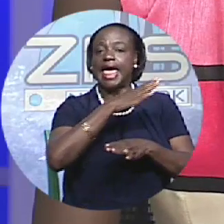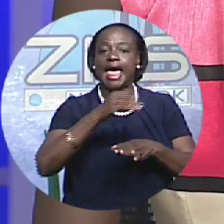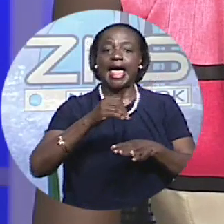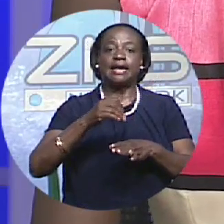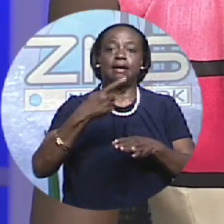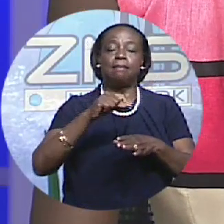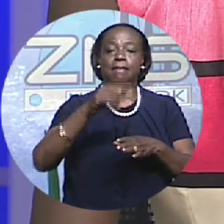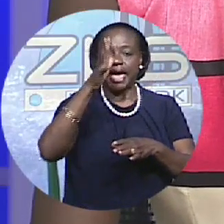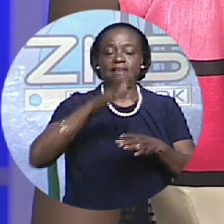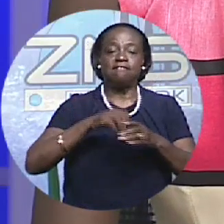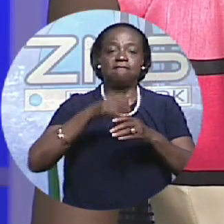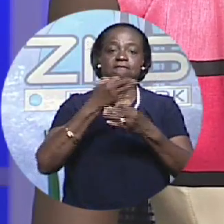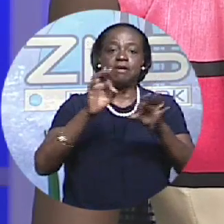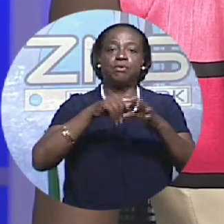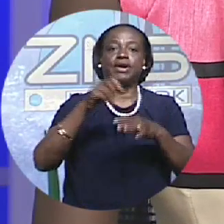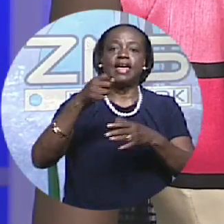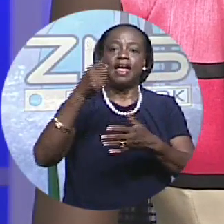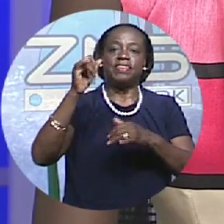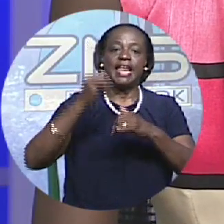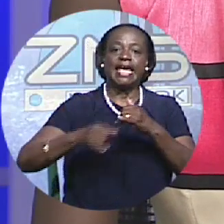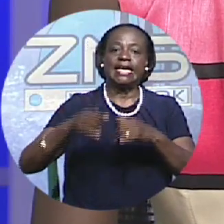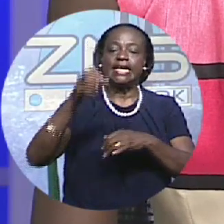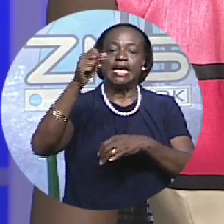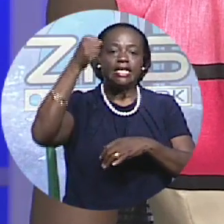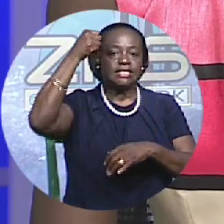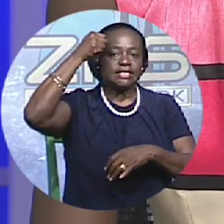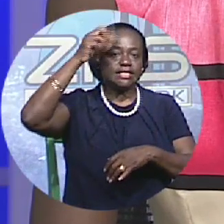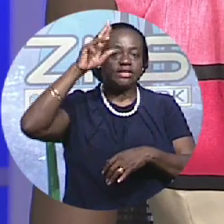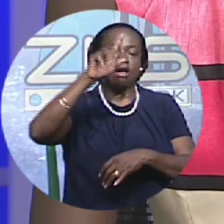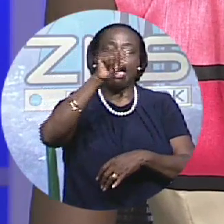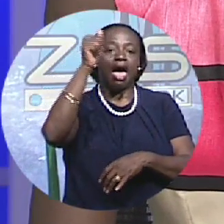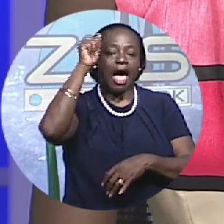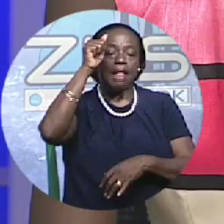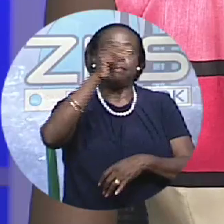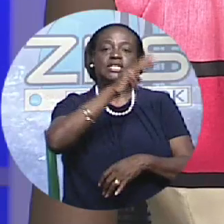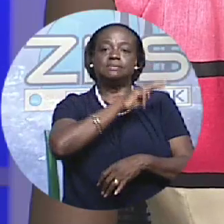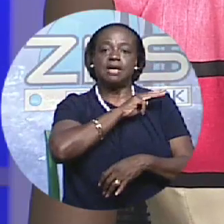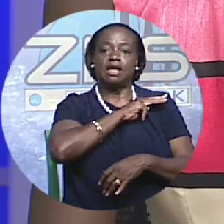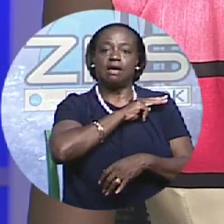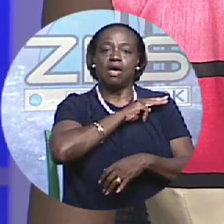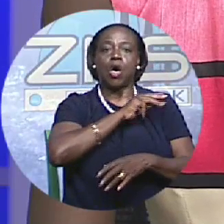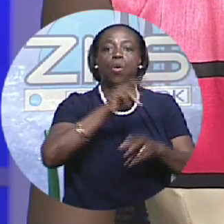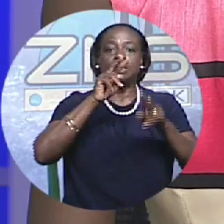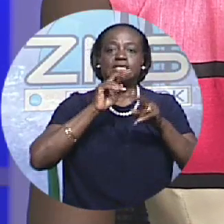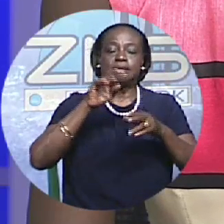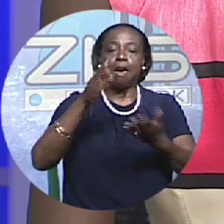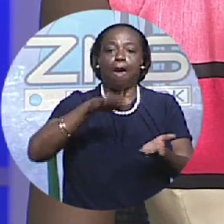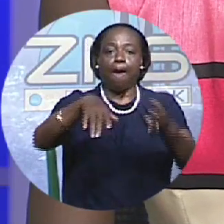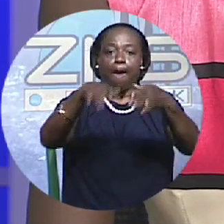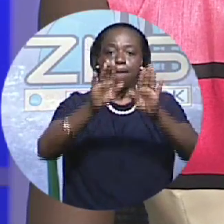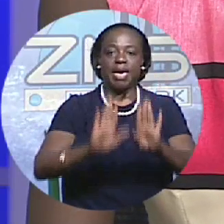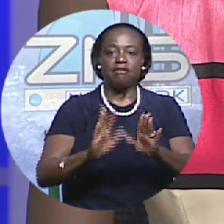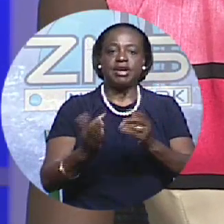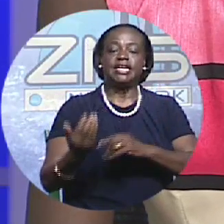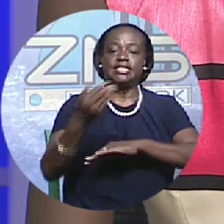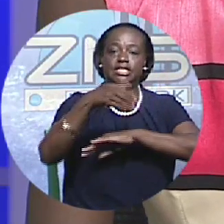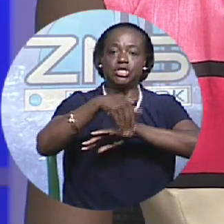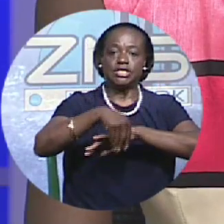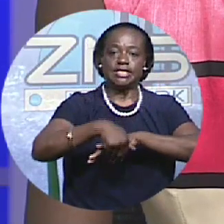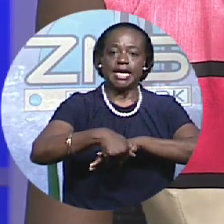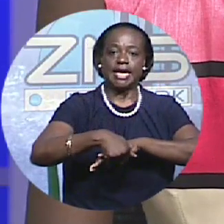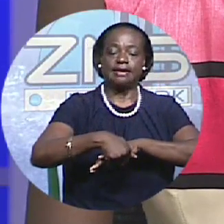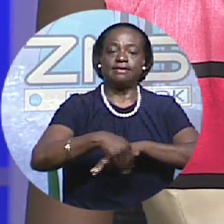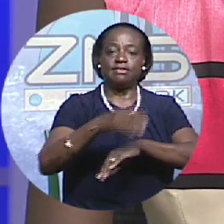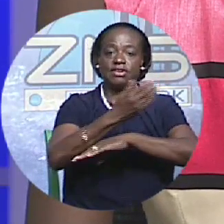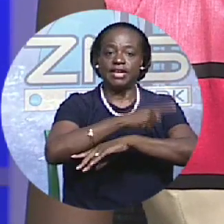of Freeport. The late Sir Albert Miller was laid to rest today following a homegoing service at the Pro-Cathedral of Christ the King, and many agreed